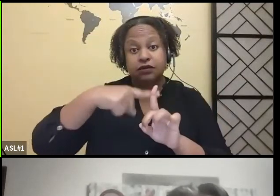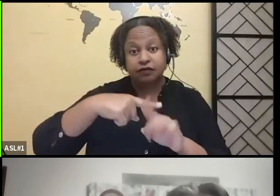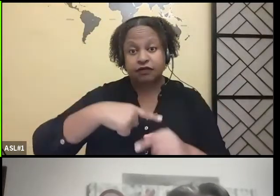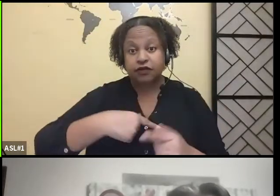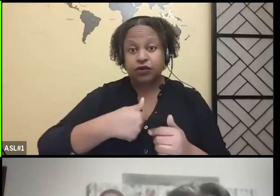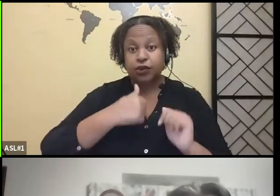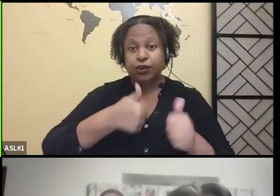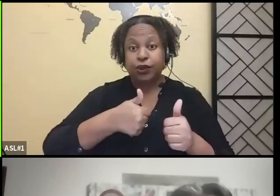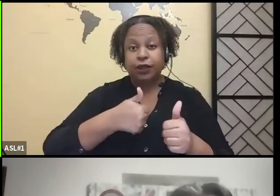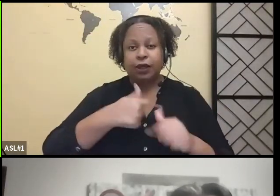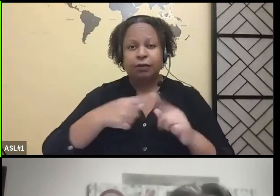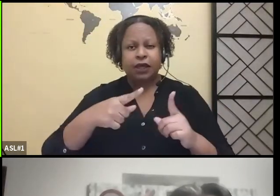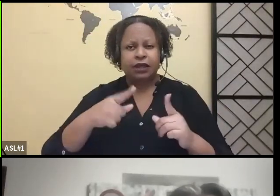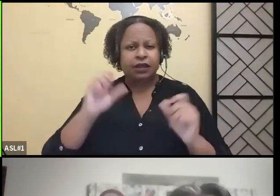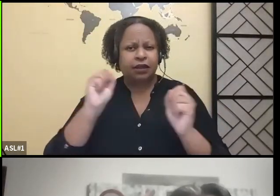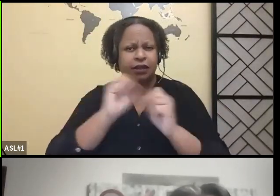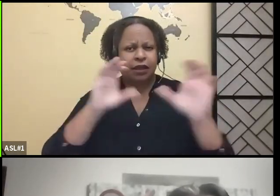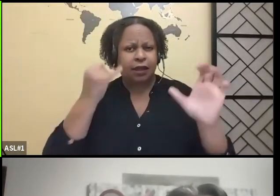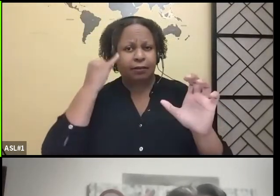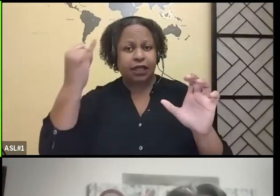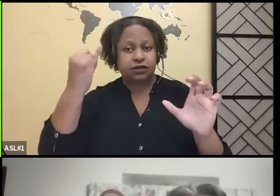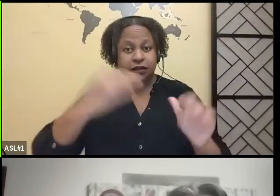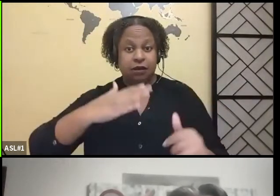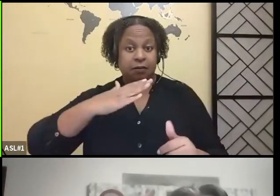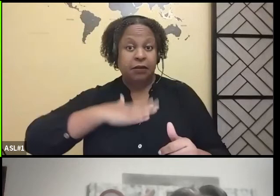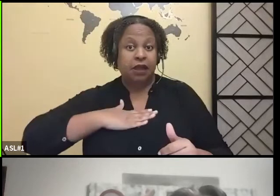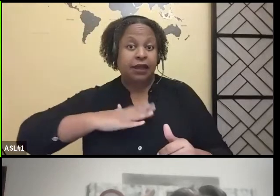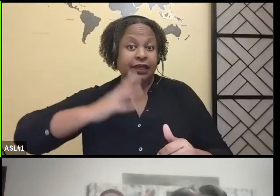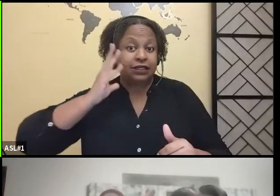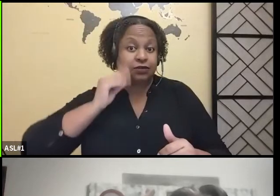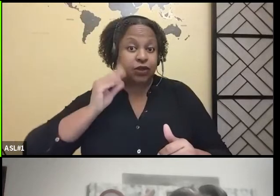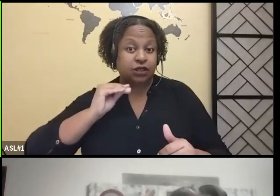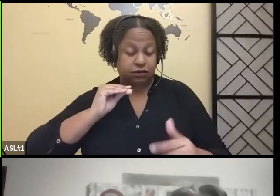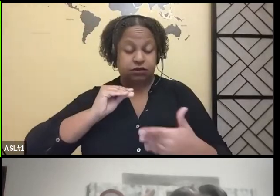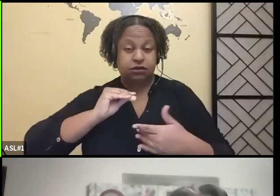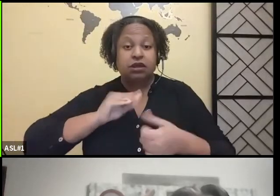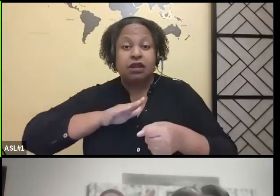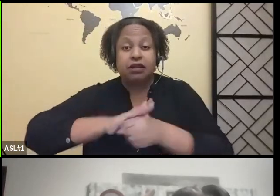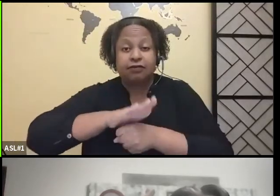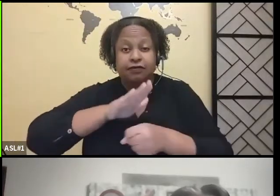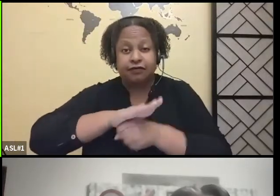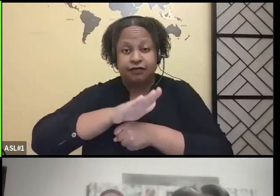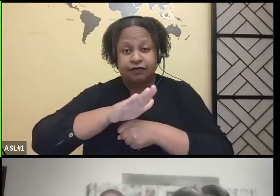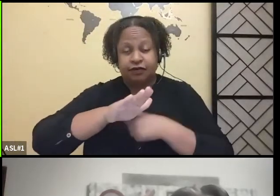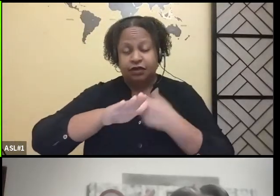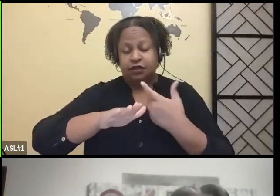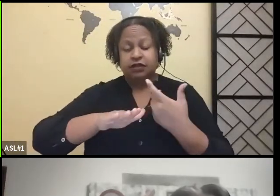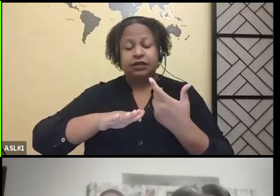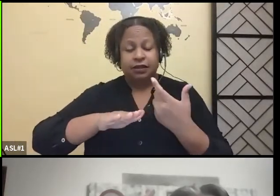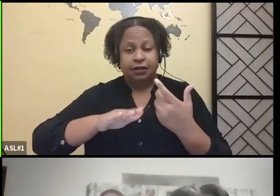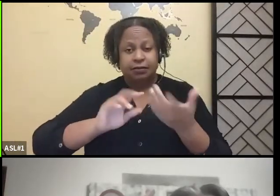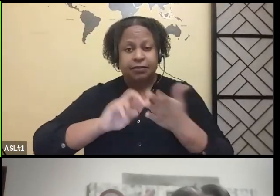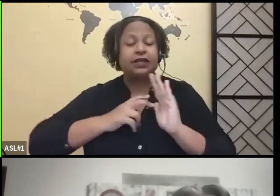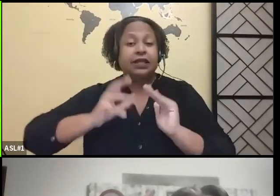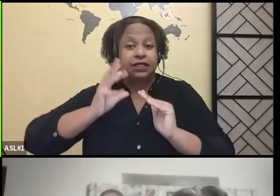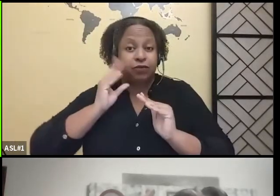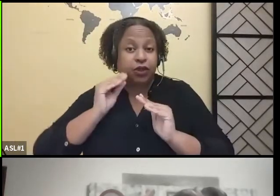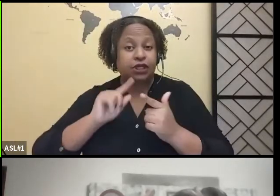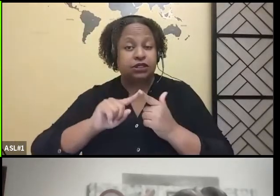is enough as against consciousness developing through what you do and through